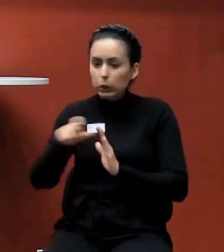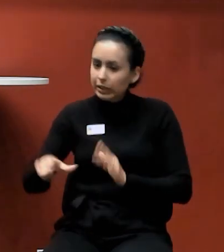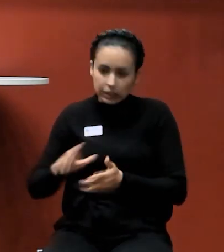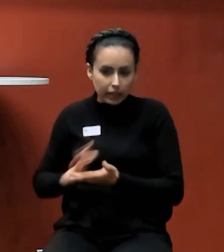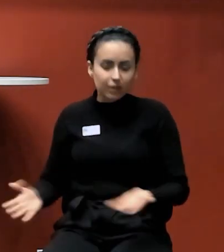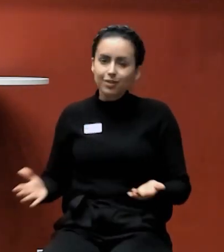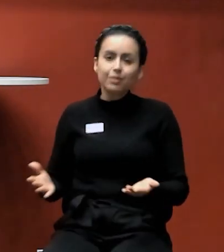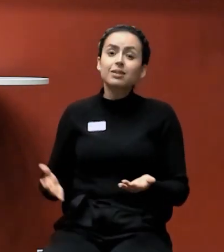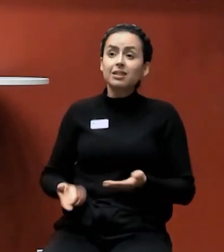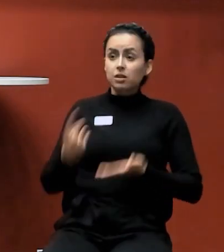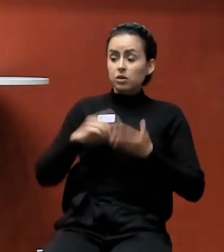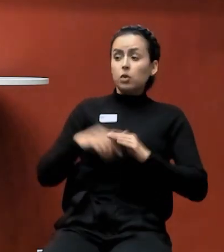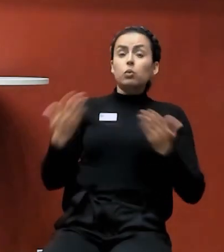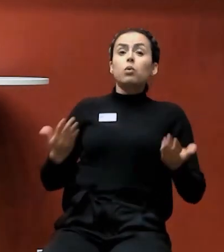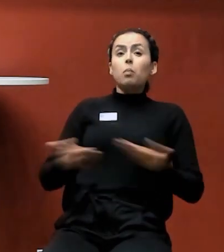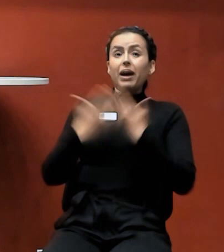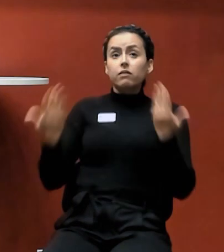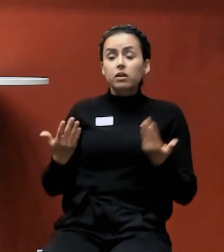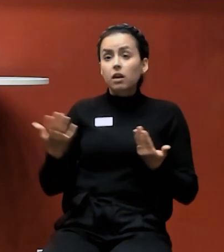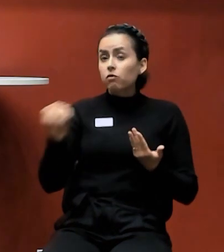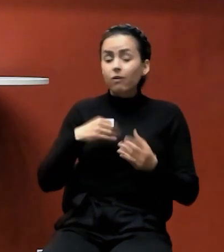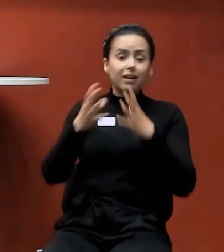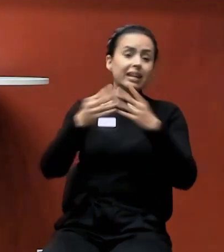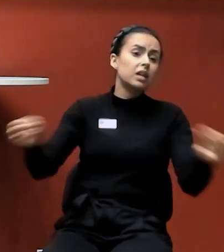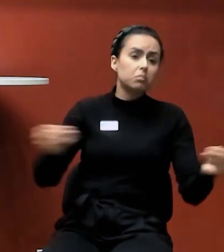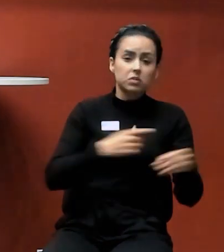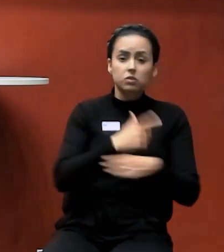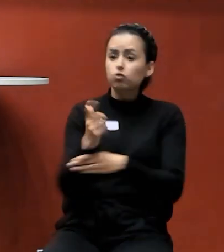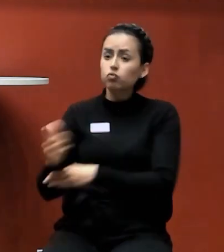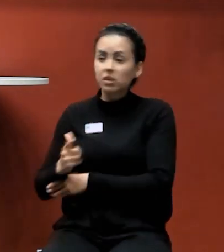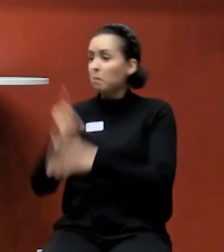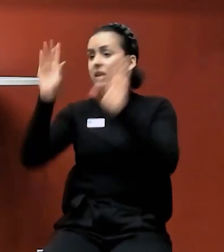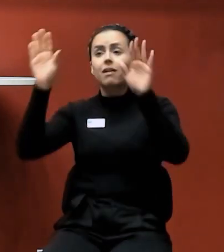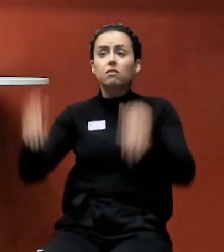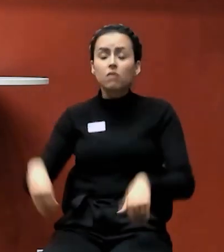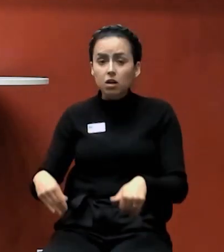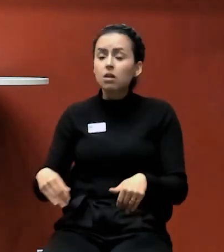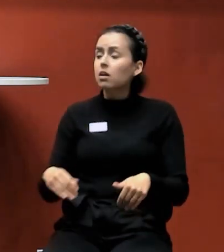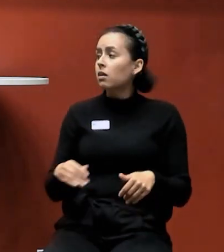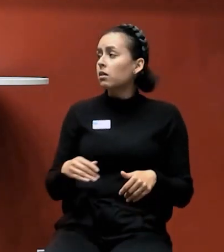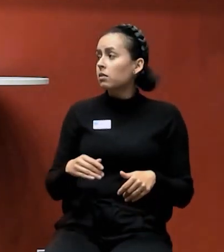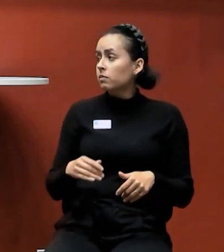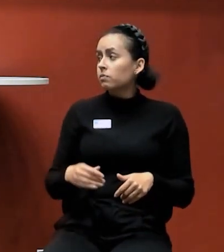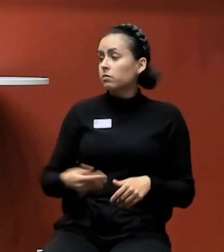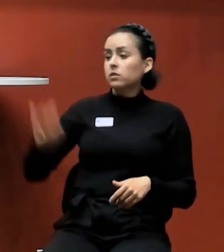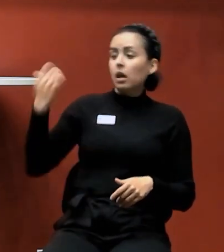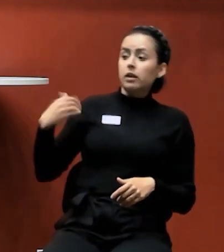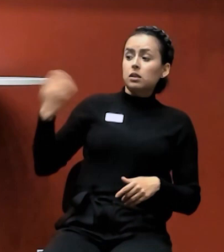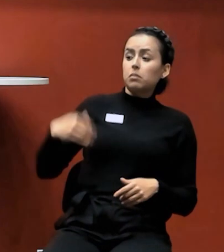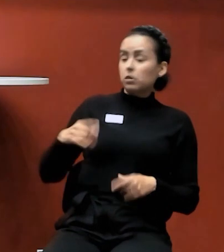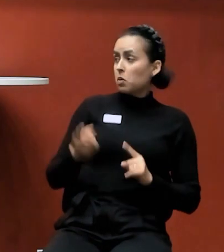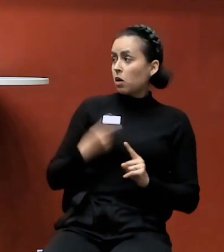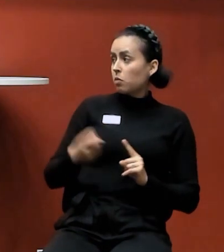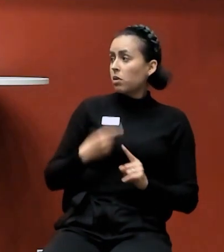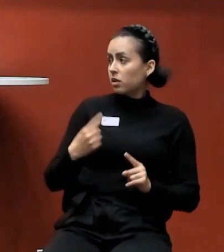today we're in a world in which you can film things for nothing. Yeah. You know, when we were making work originally, you